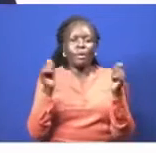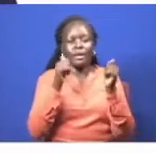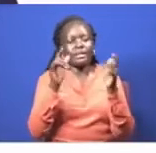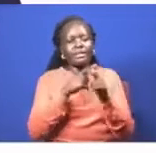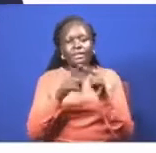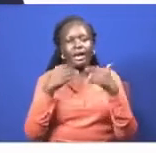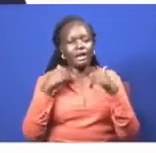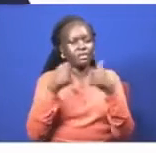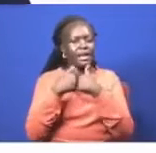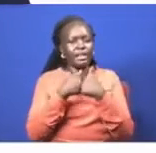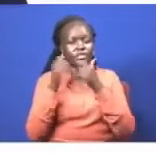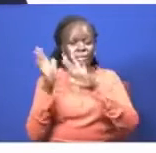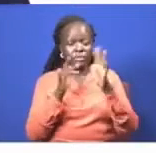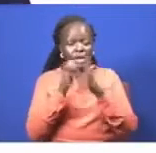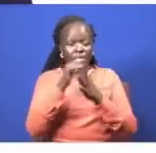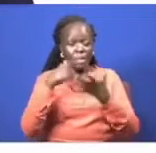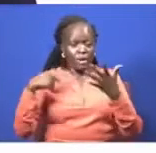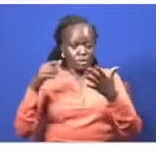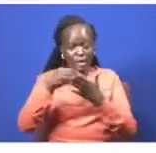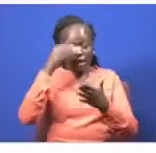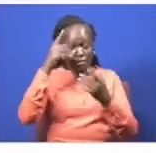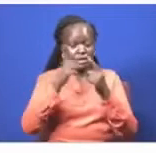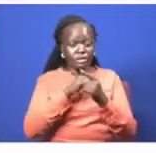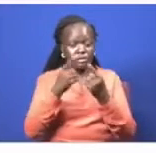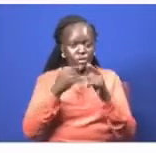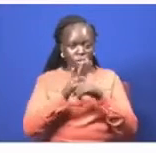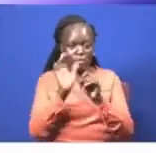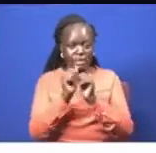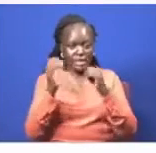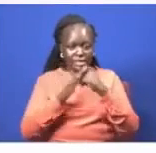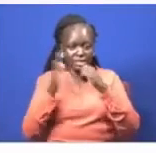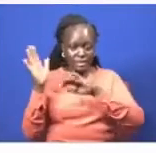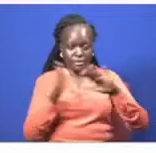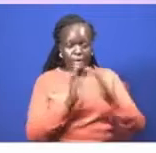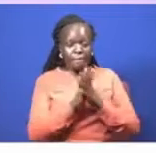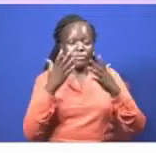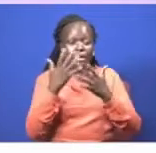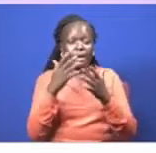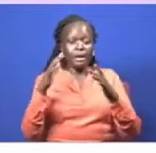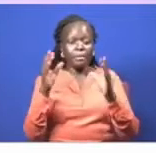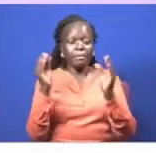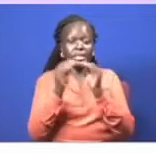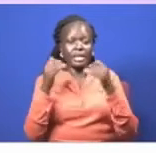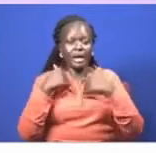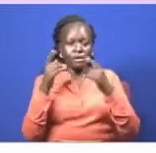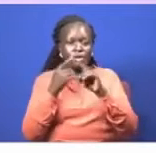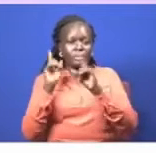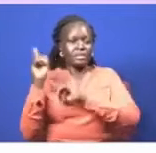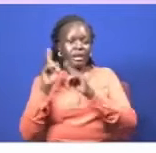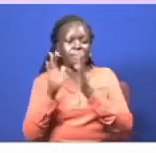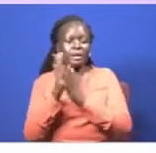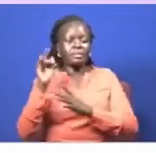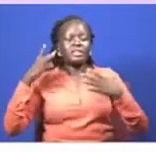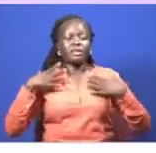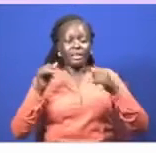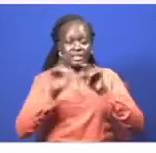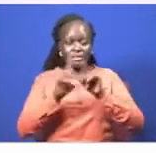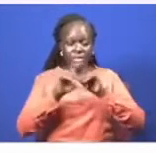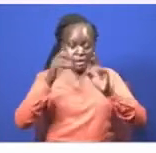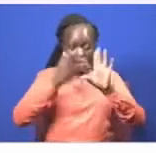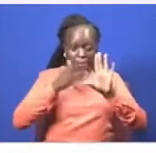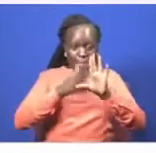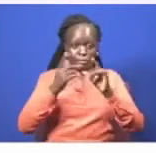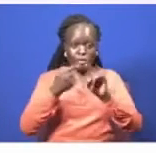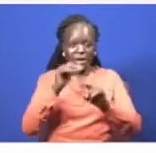challenge. That's what we actually learned from COVID. The forum, convened by Zitova, Safaricom and the Ministry of Health, drew participation